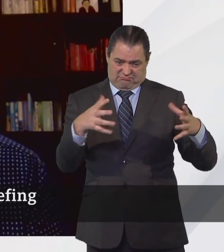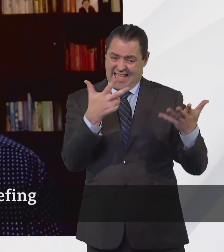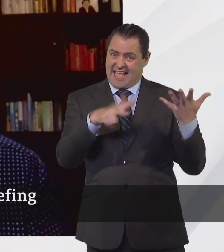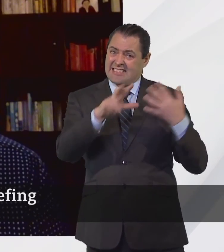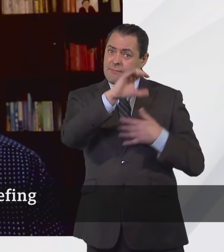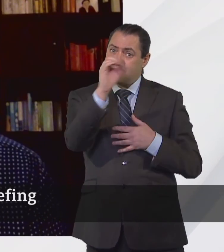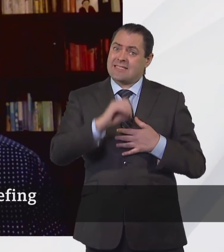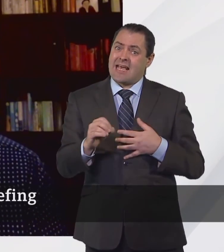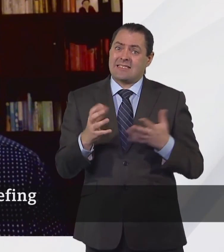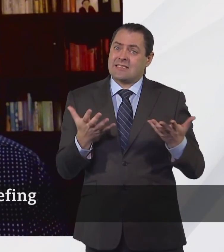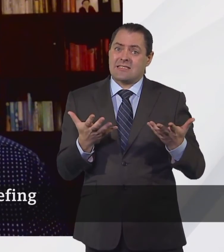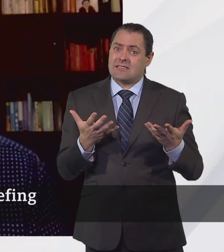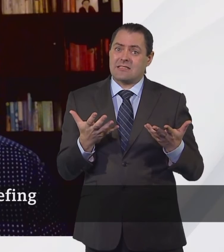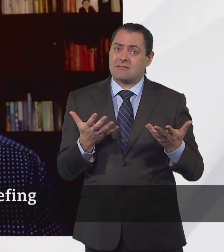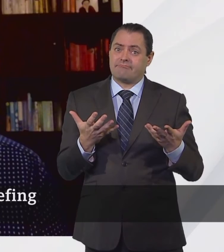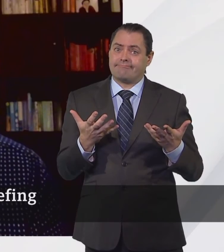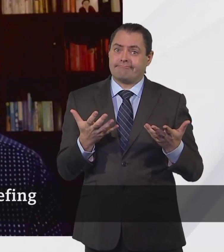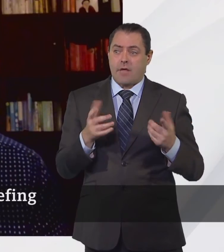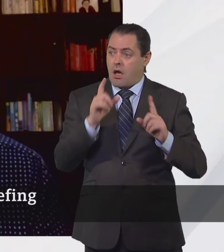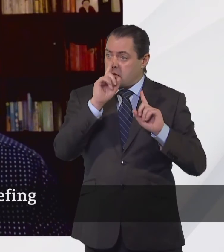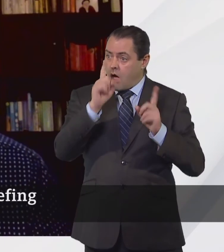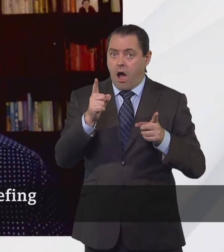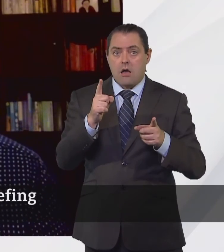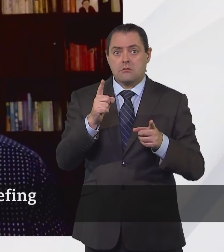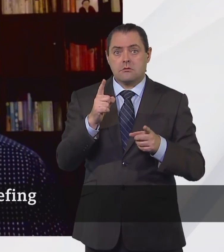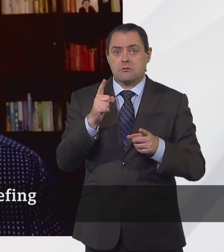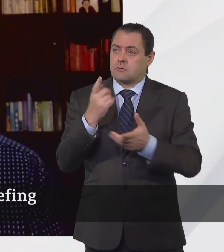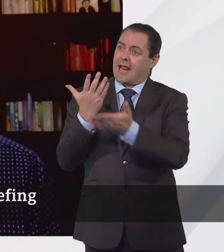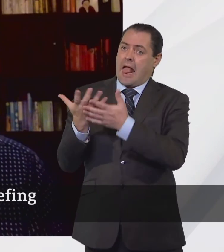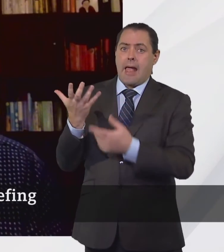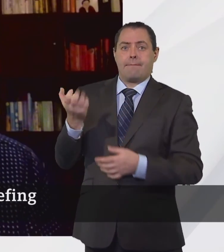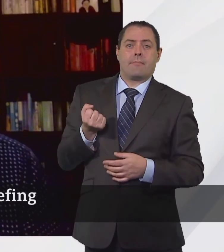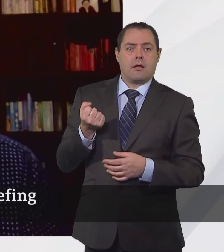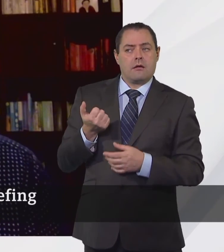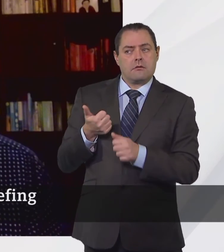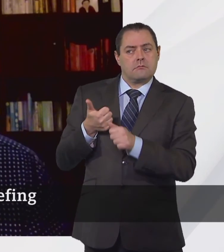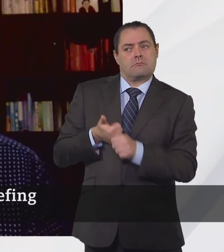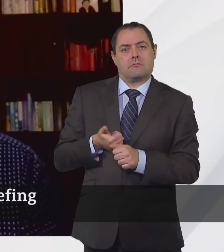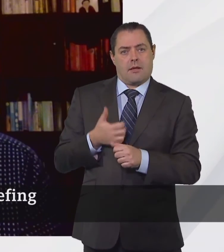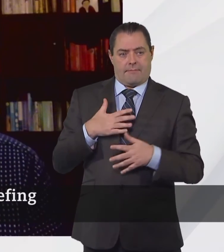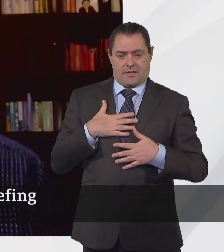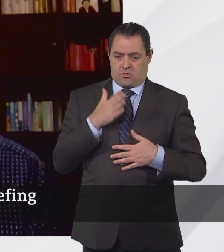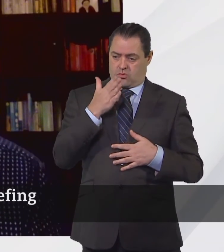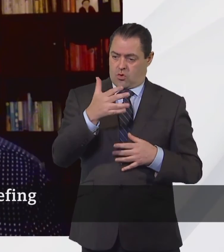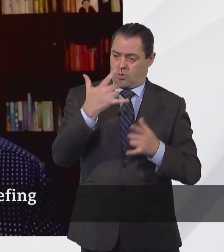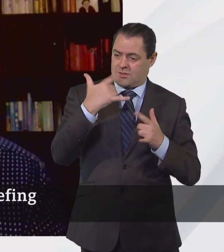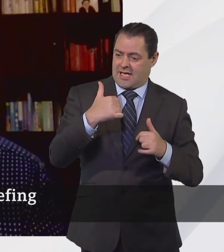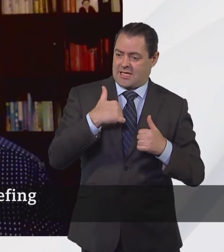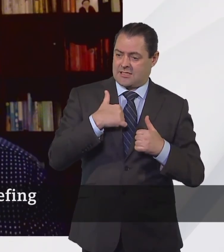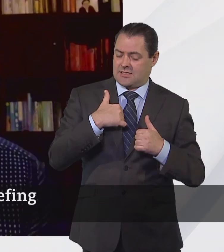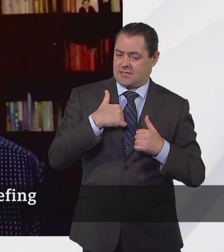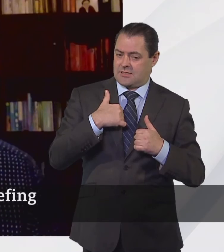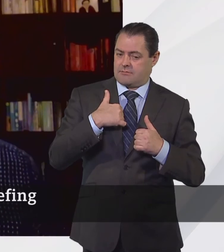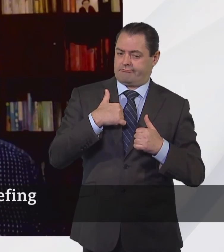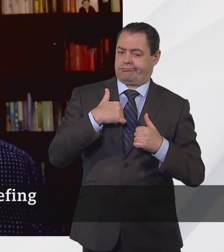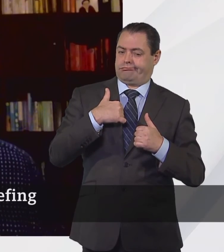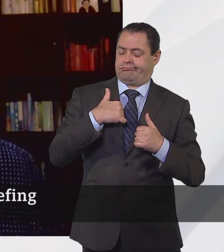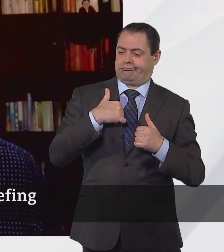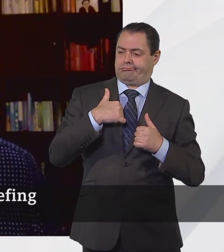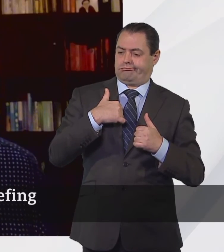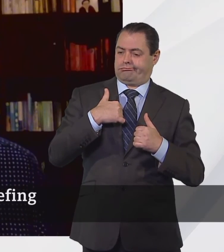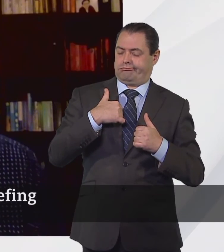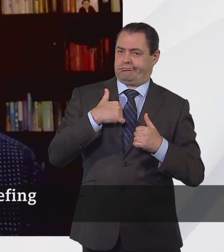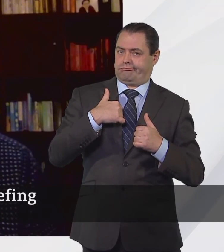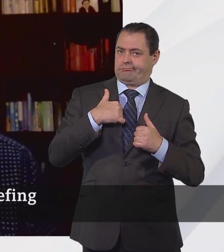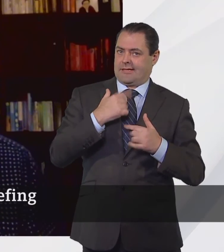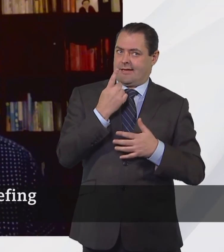been able to qualify for the emergency cash that they need to be able to choose between putting food on the table for their kids and doing the right thing